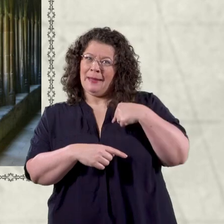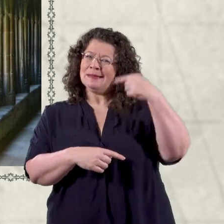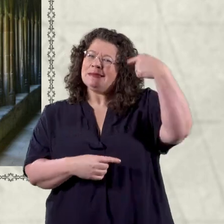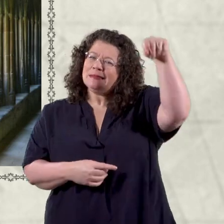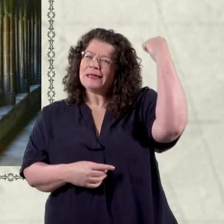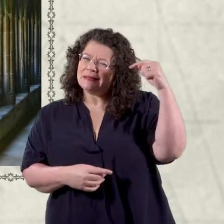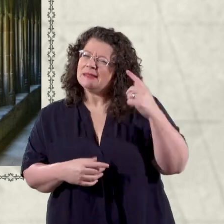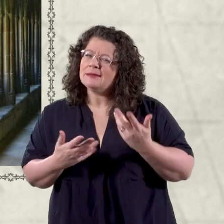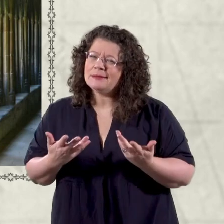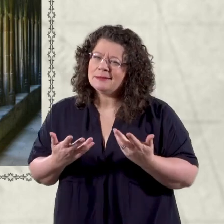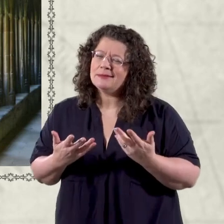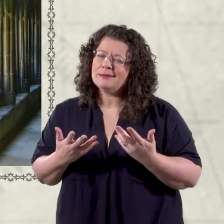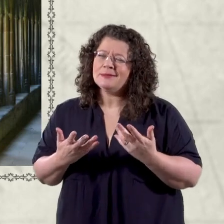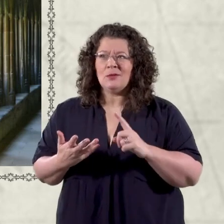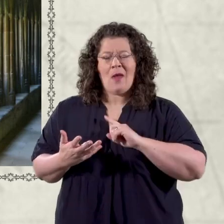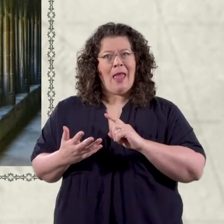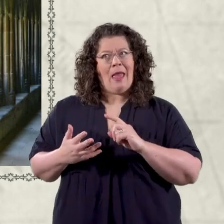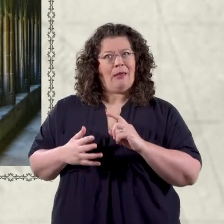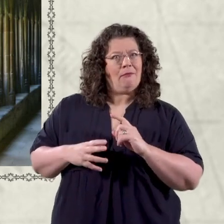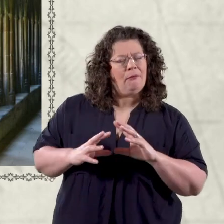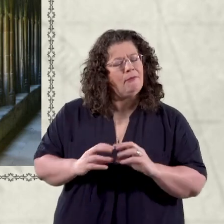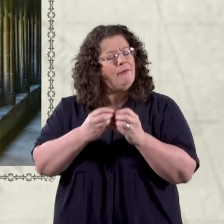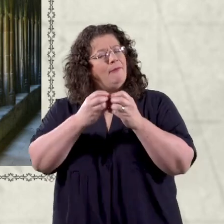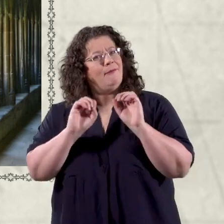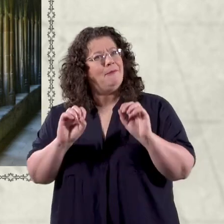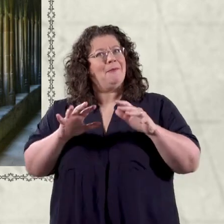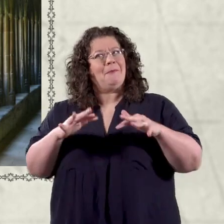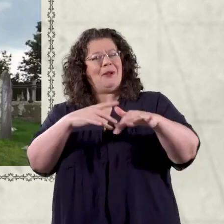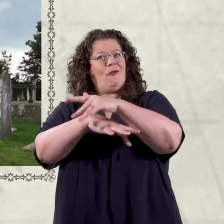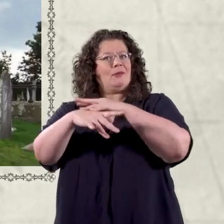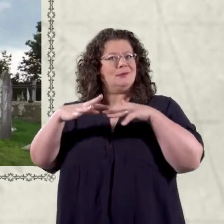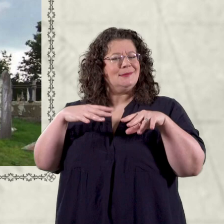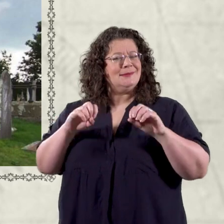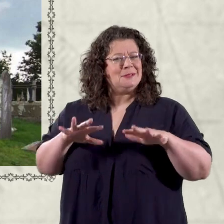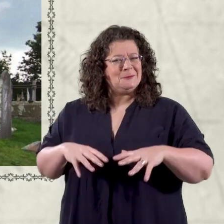known as a saint, that you can work miracles.